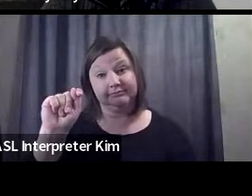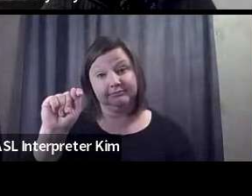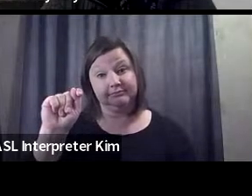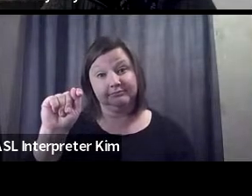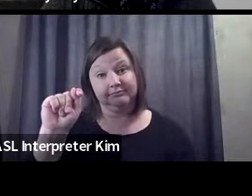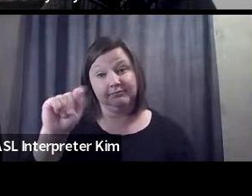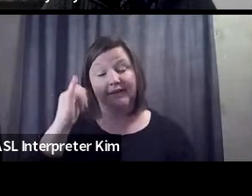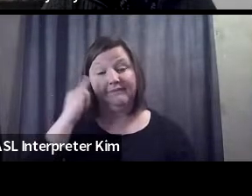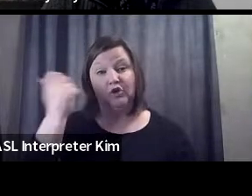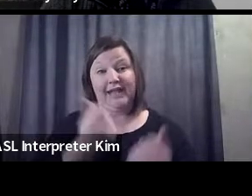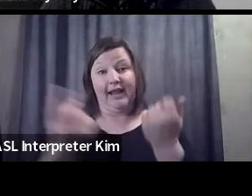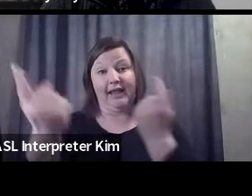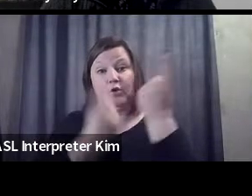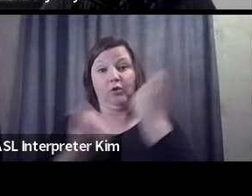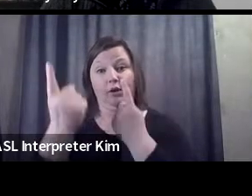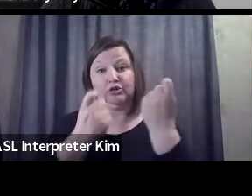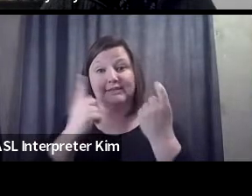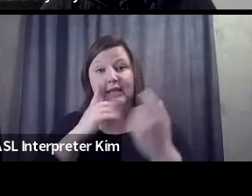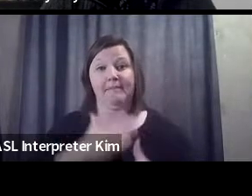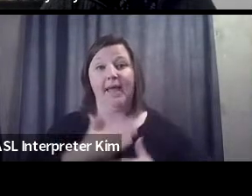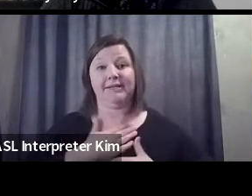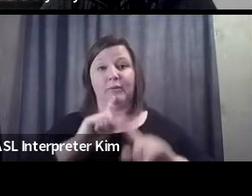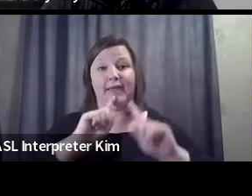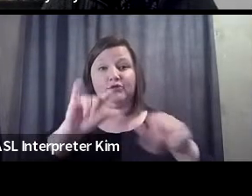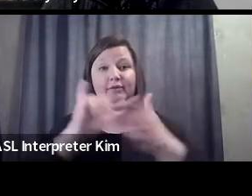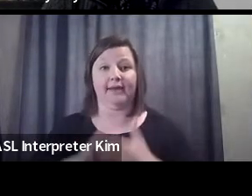if there's any questions, I'm happy to answer those.